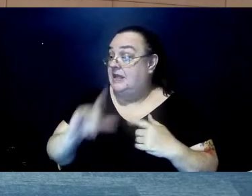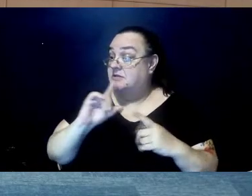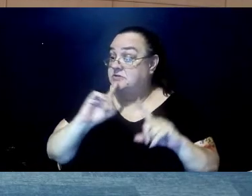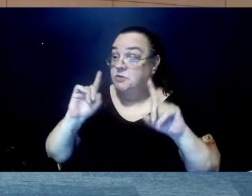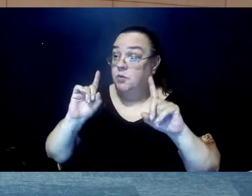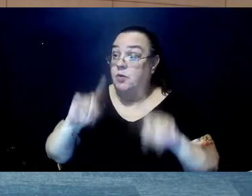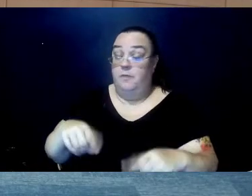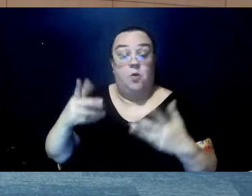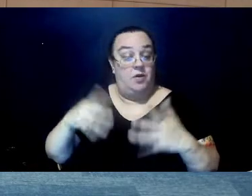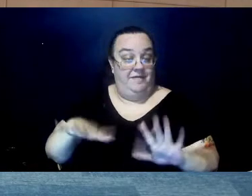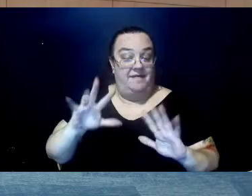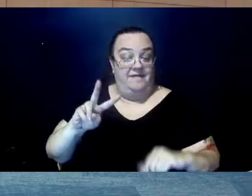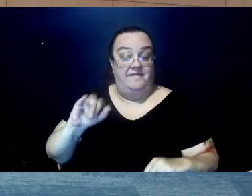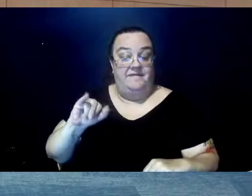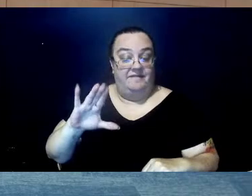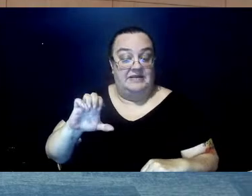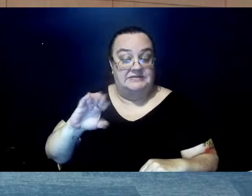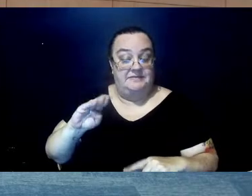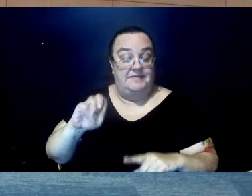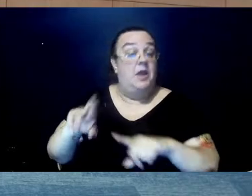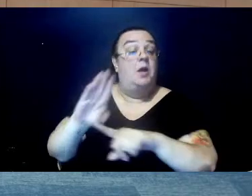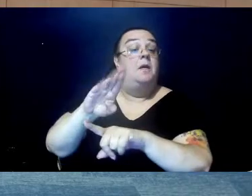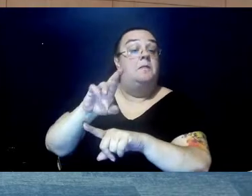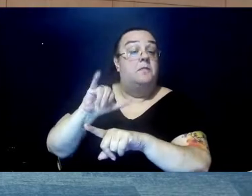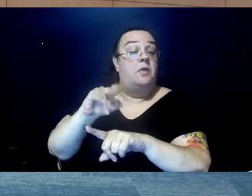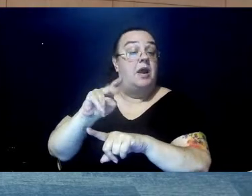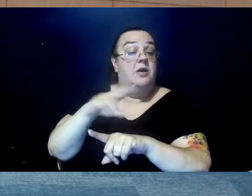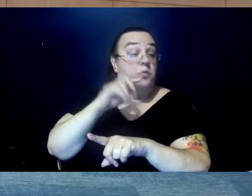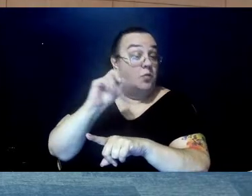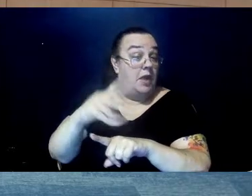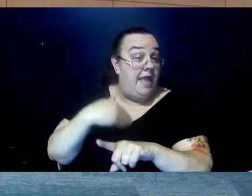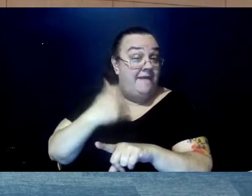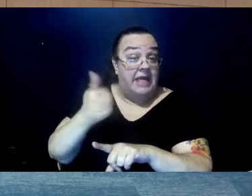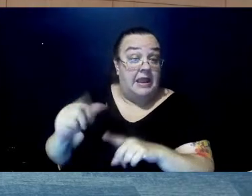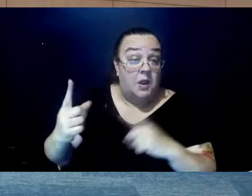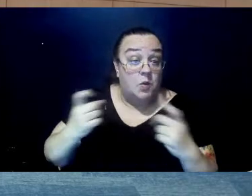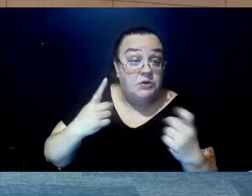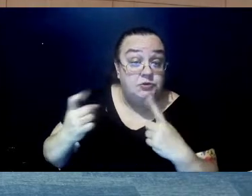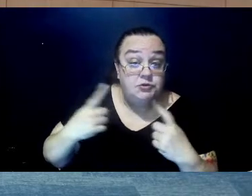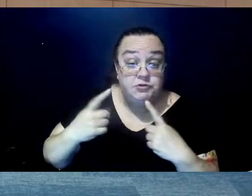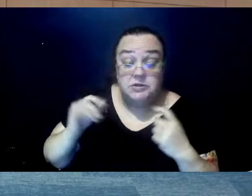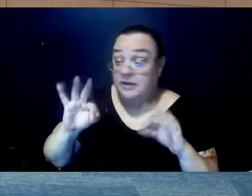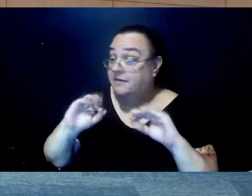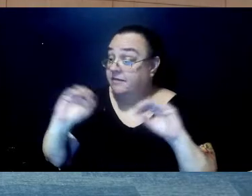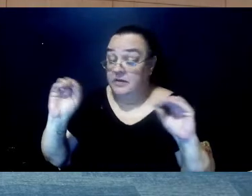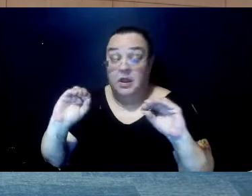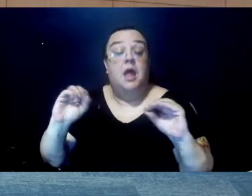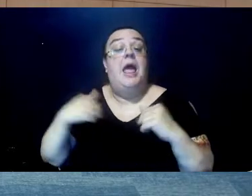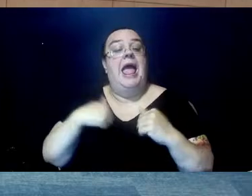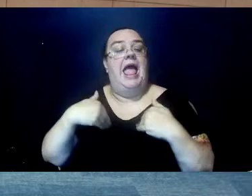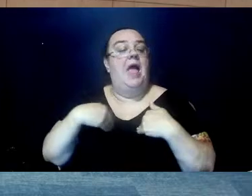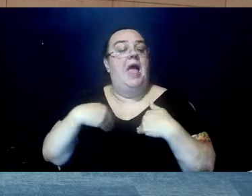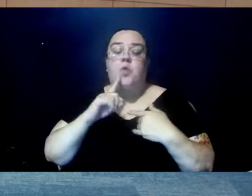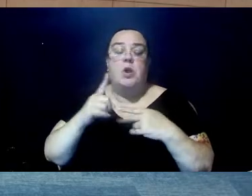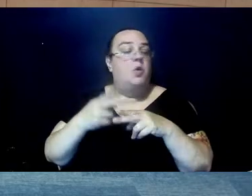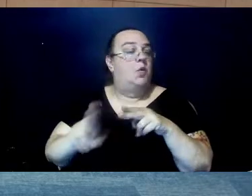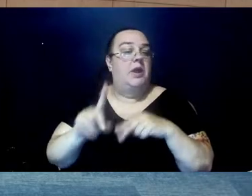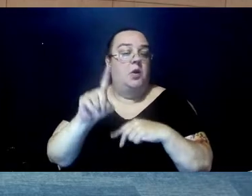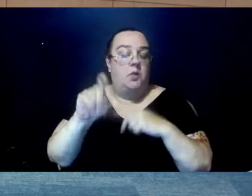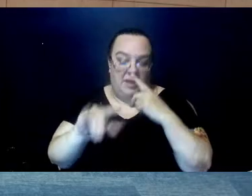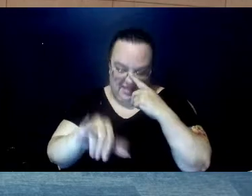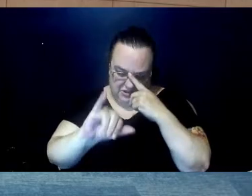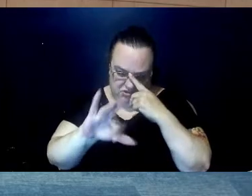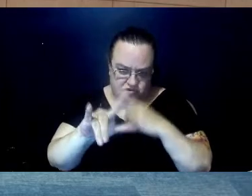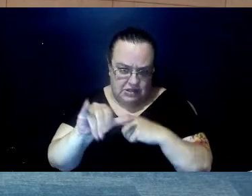Okay. Does anyone have any questions? If not, I had a quick question. That July 2nd